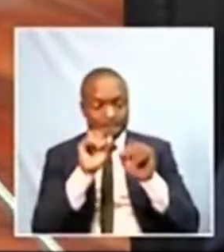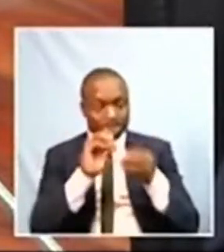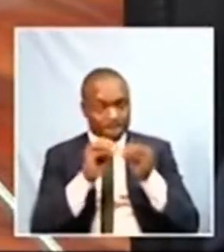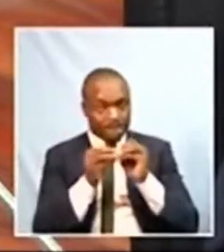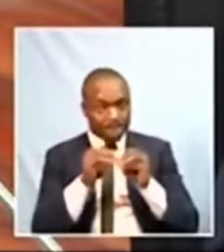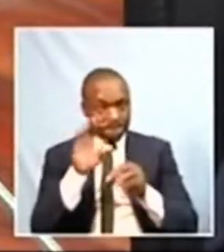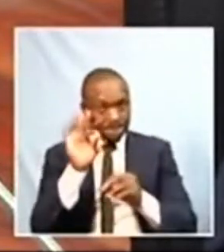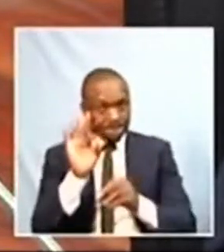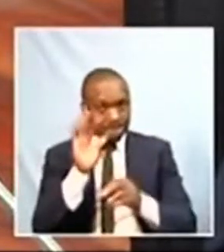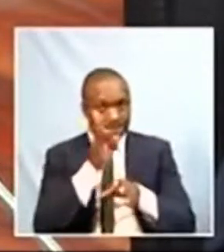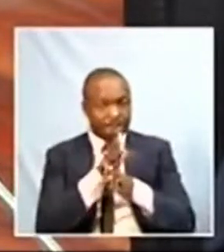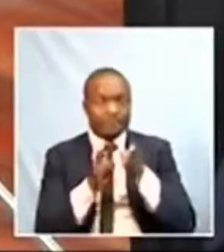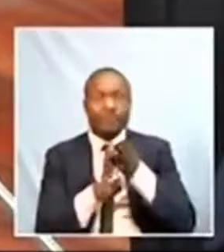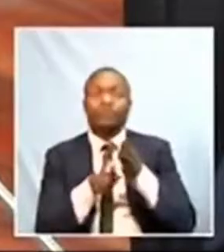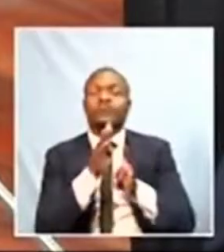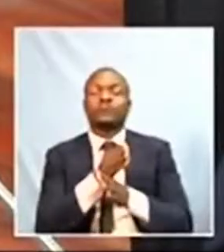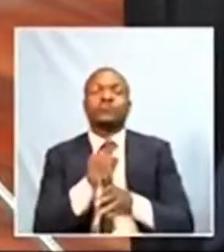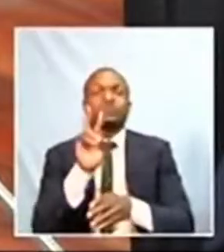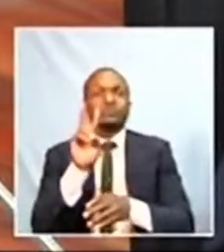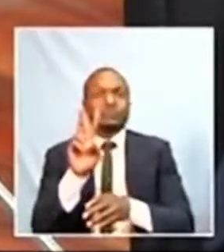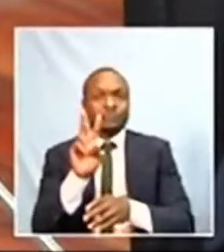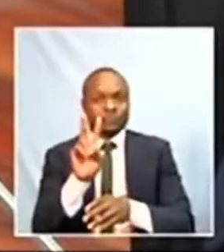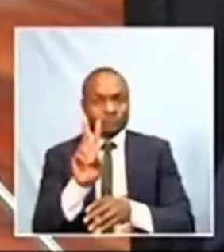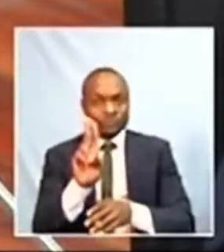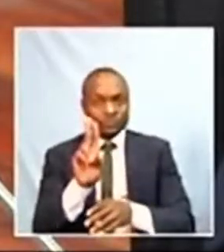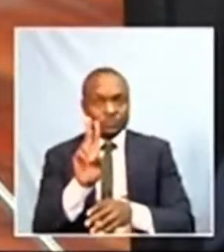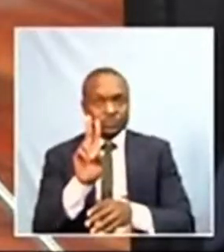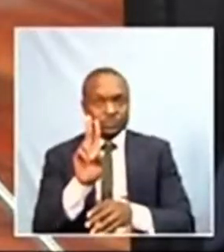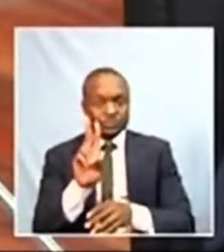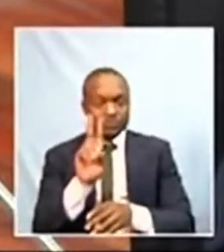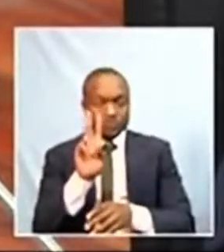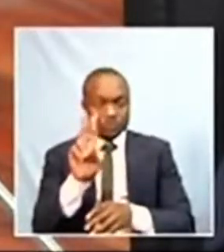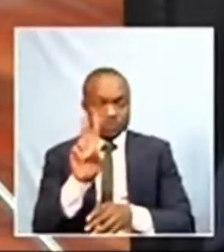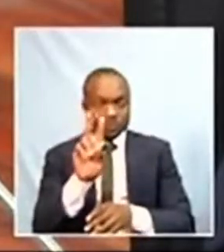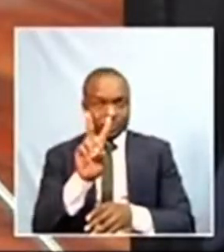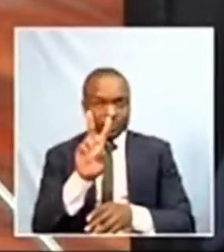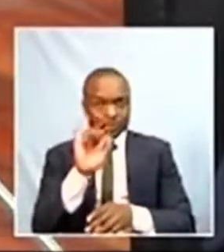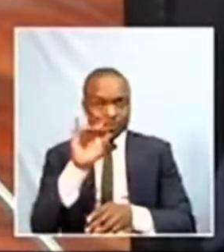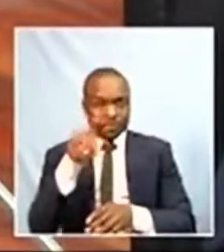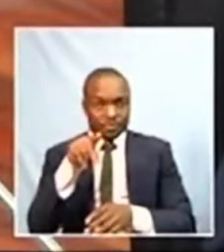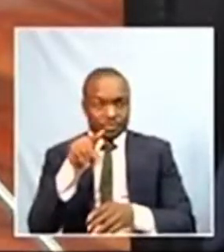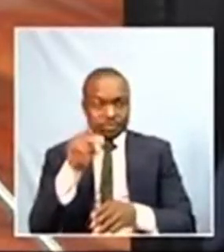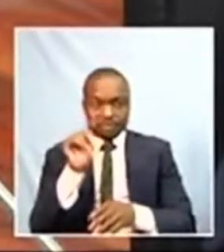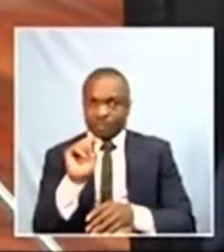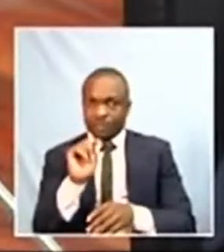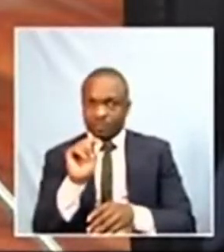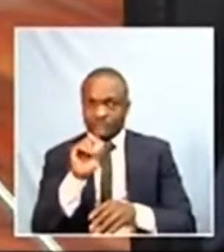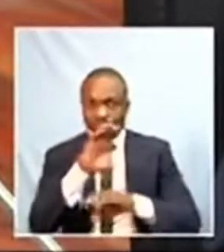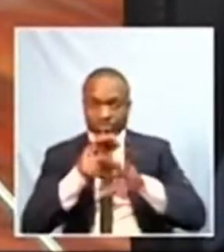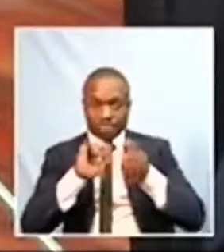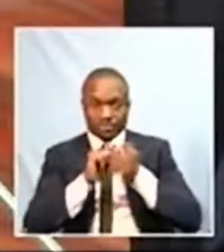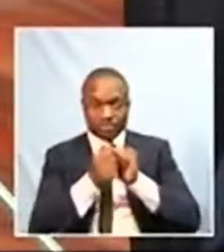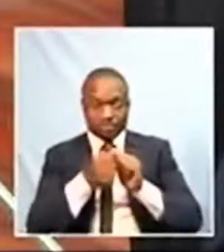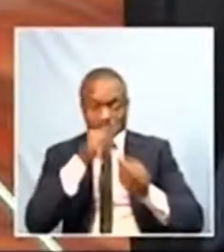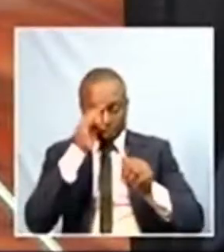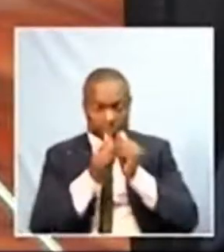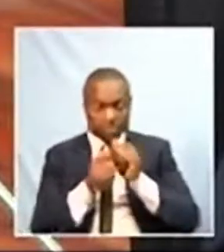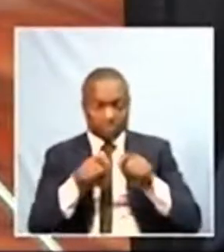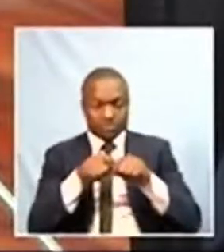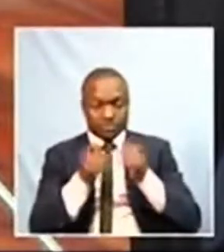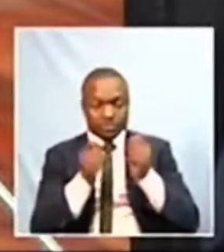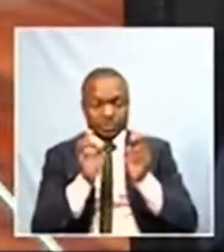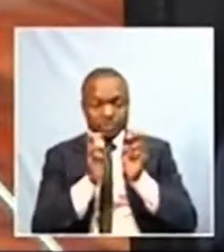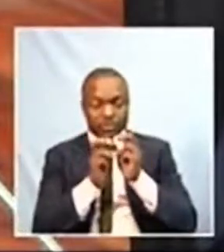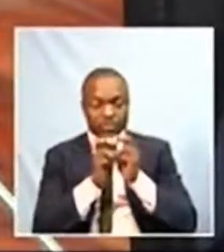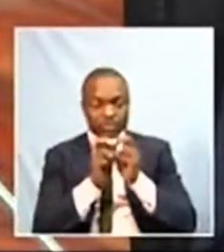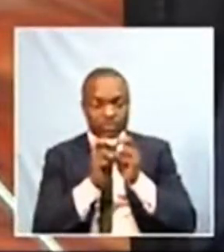9, construction of 2 VIP toilets in Ngombele. The cause of the delay was due to breach of contract by